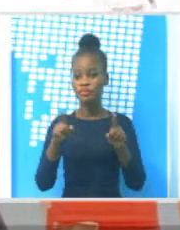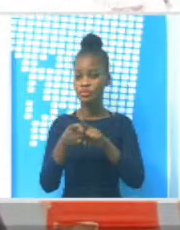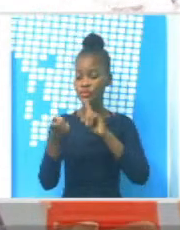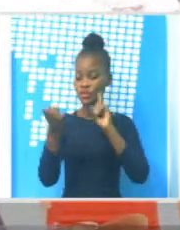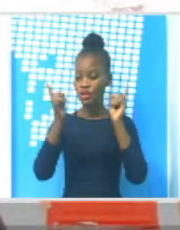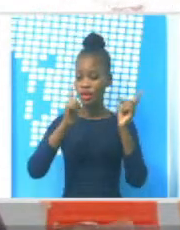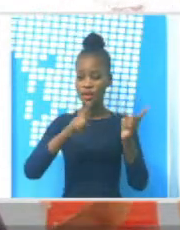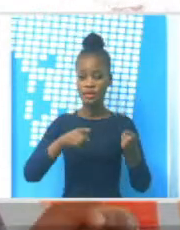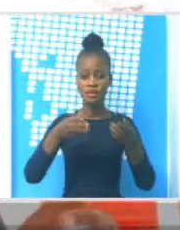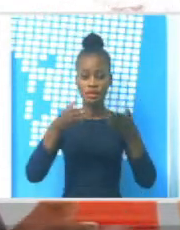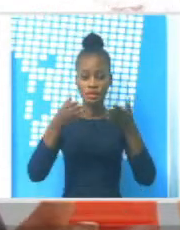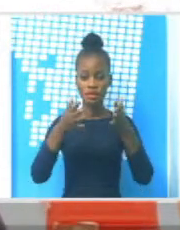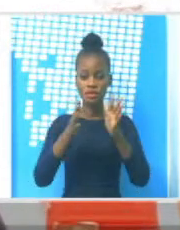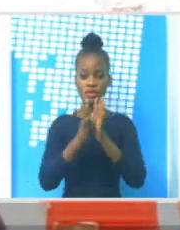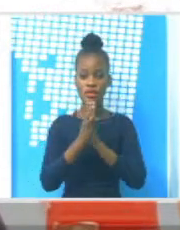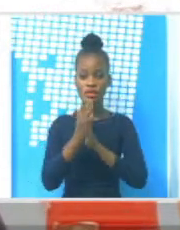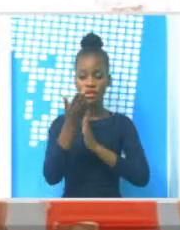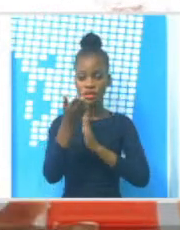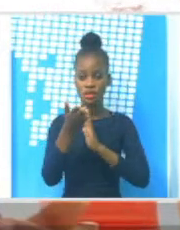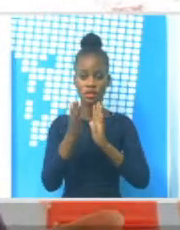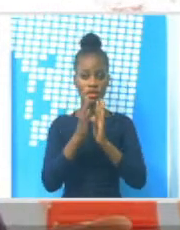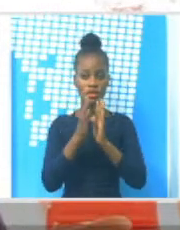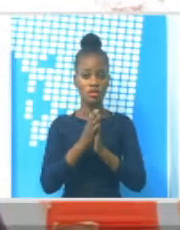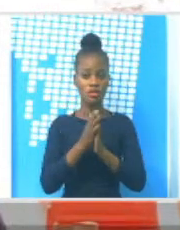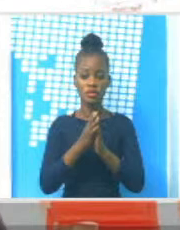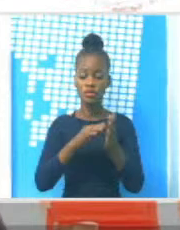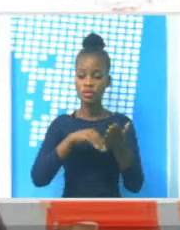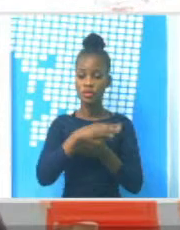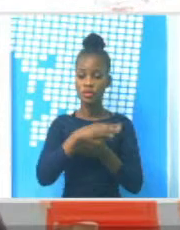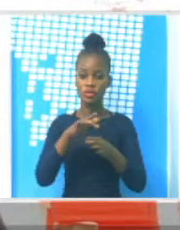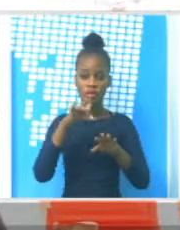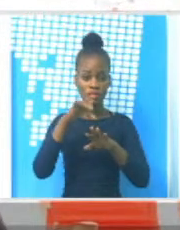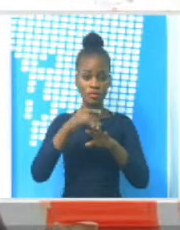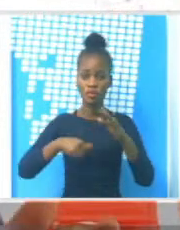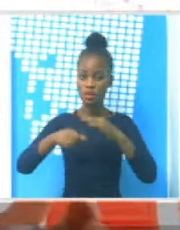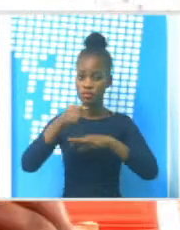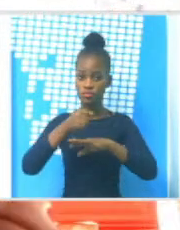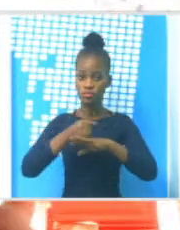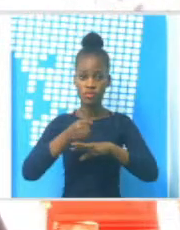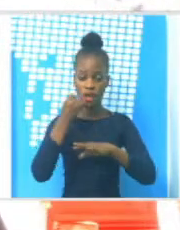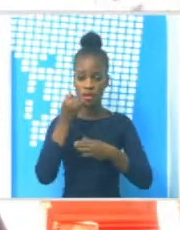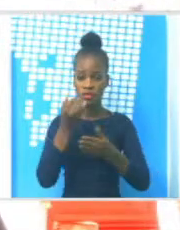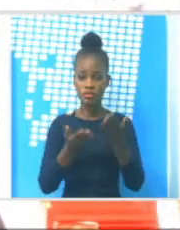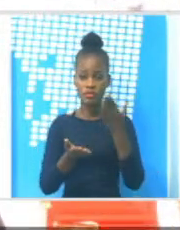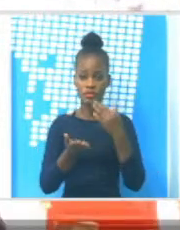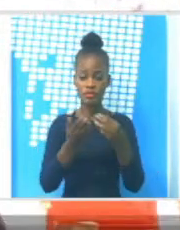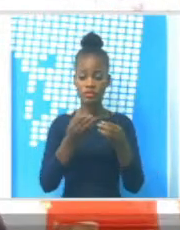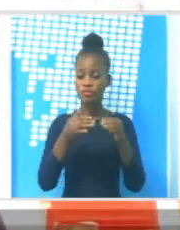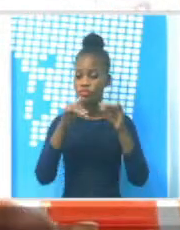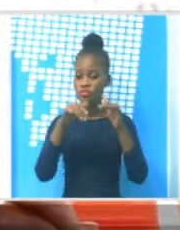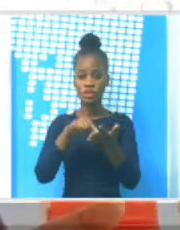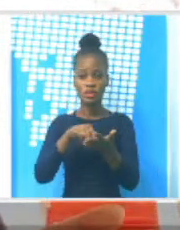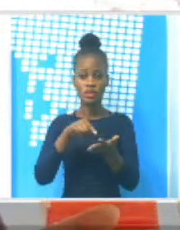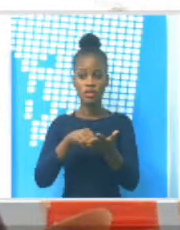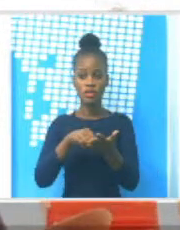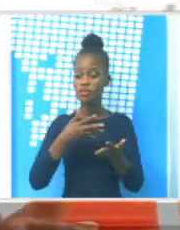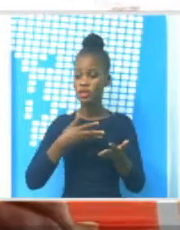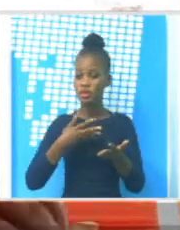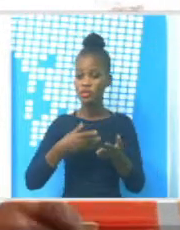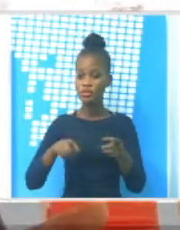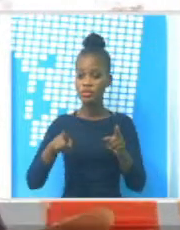companies that also normally bring this gap, like National Drug Authority, they normally sponsor different events. We have